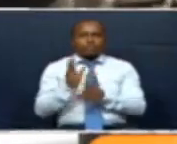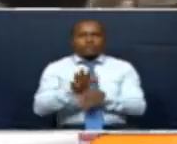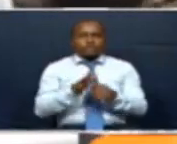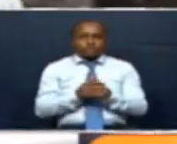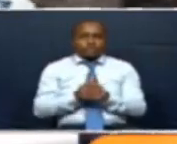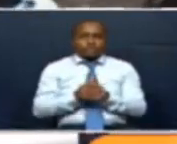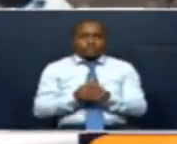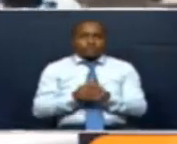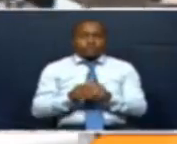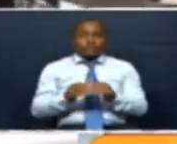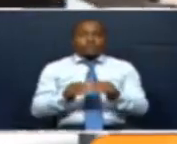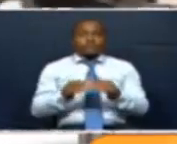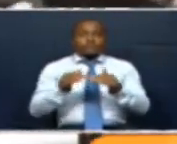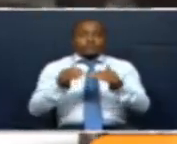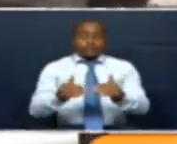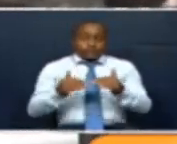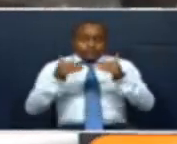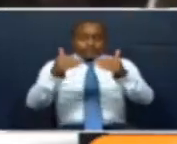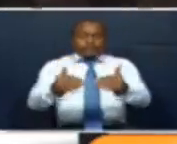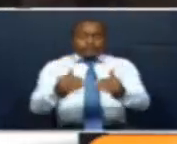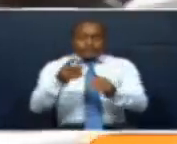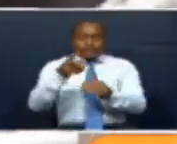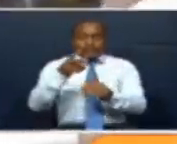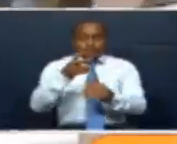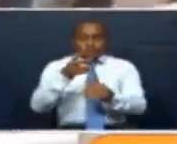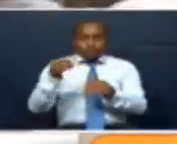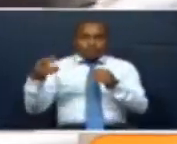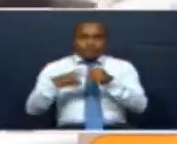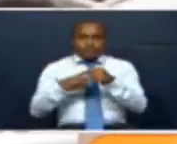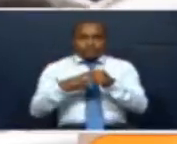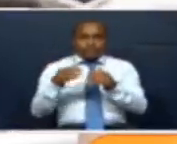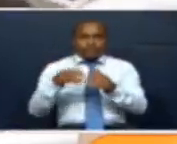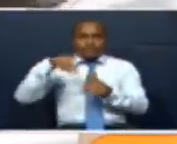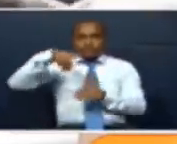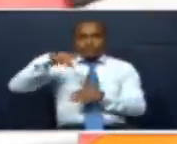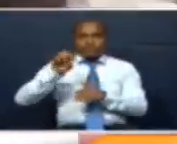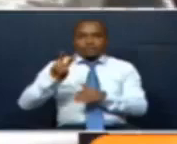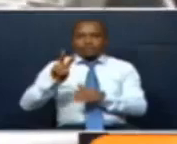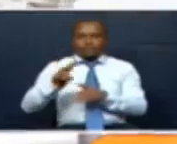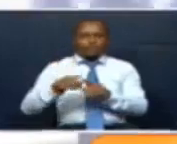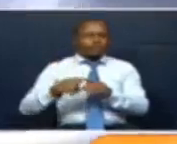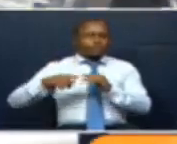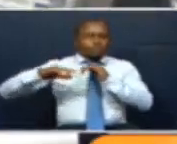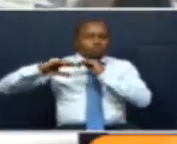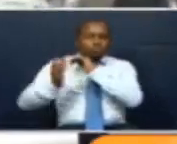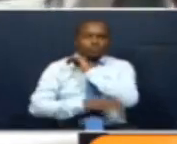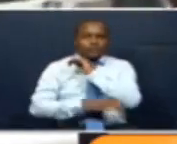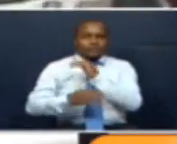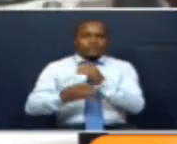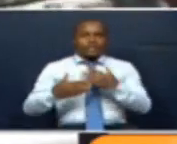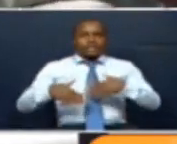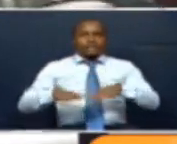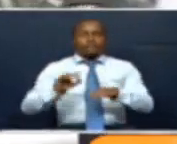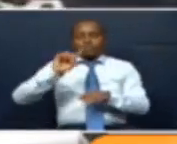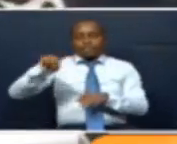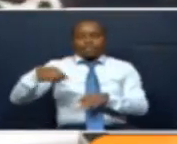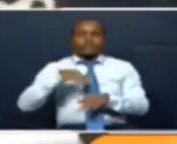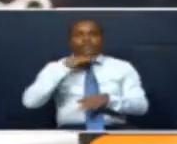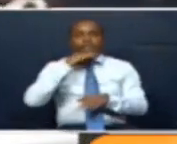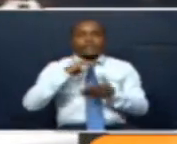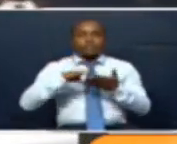Fast forward to the deadly 2007 election, and post-election violence of the worst scale left at least 1,000 dead and more